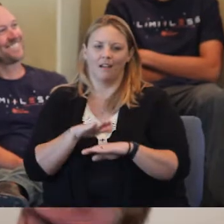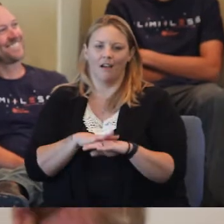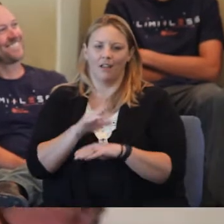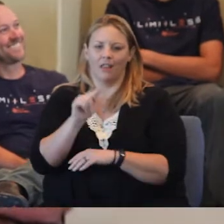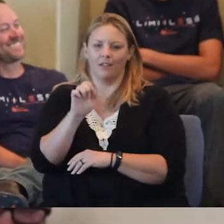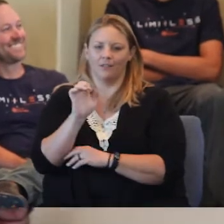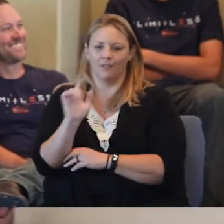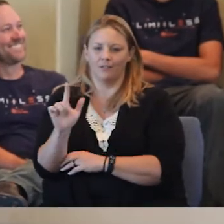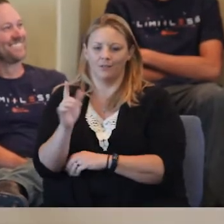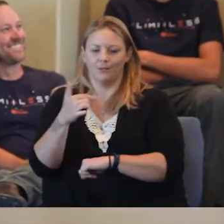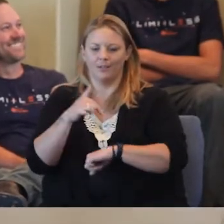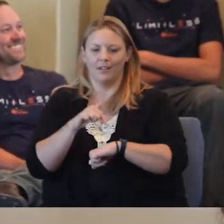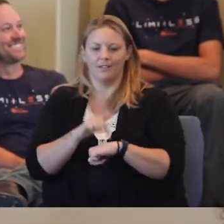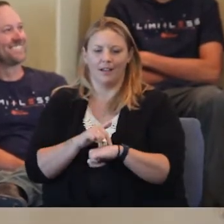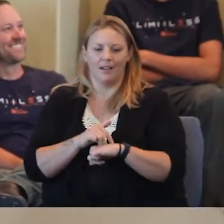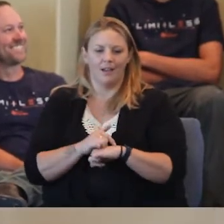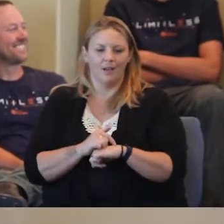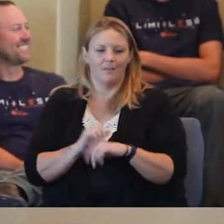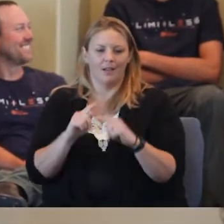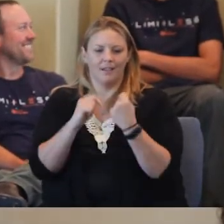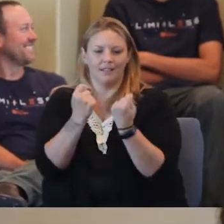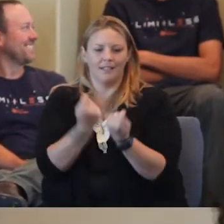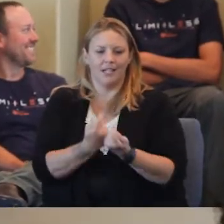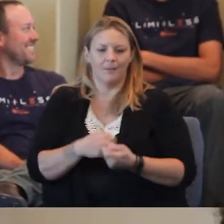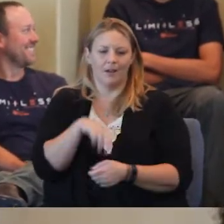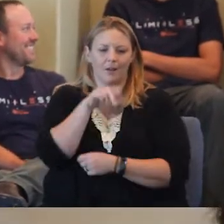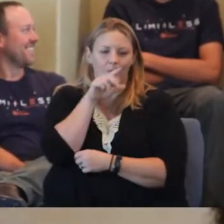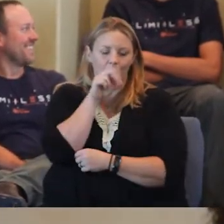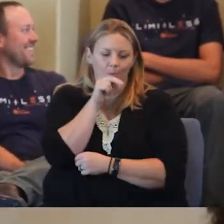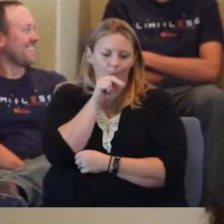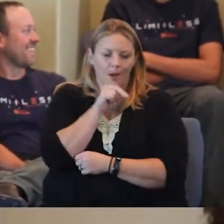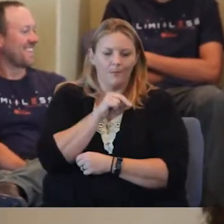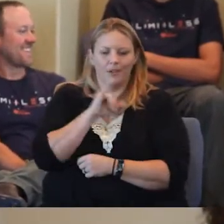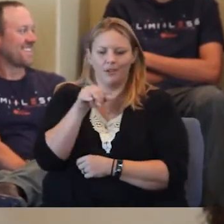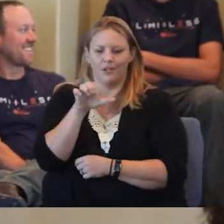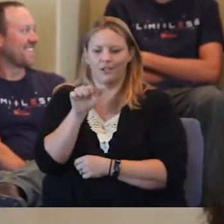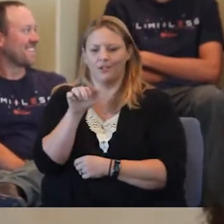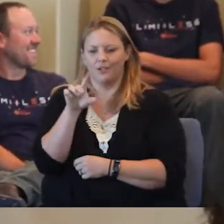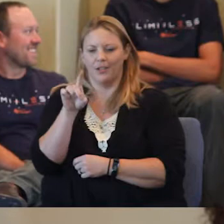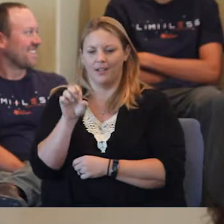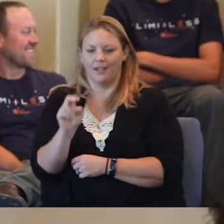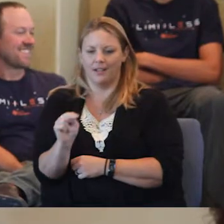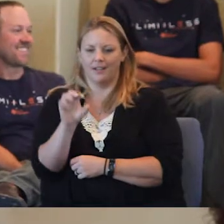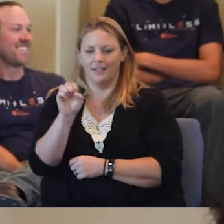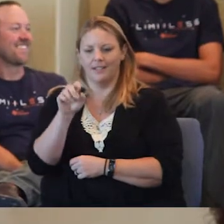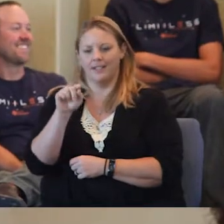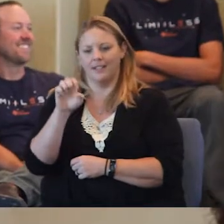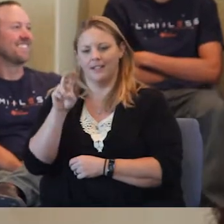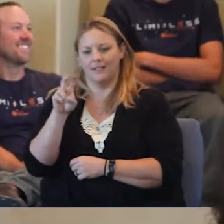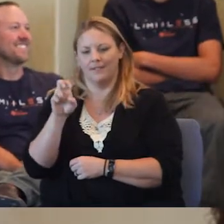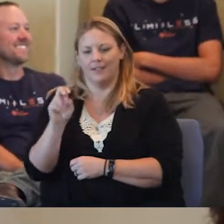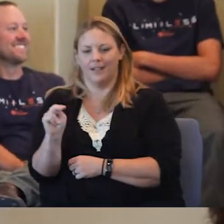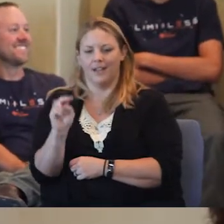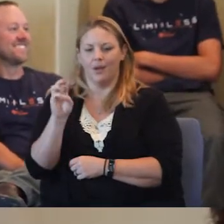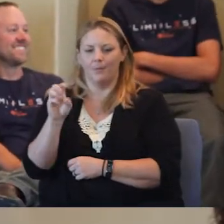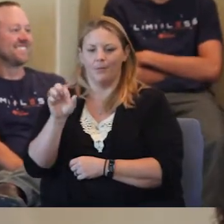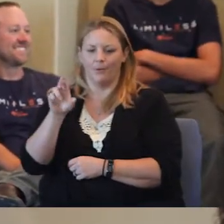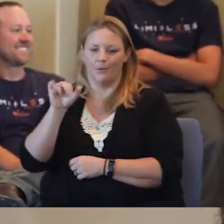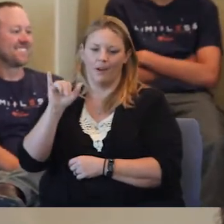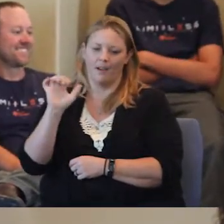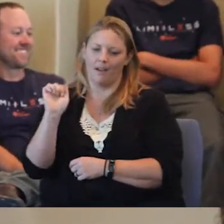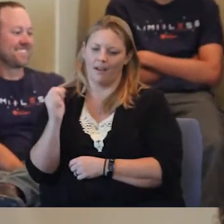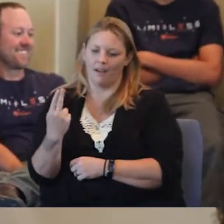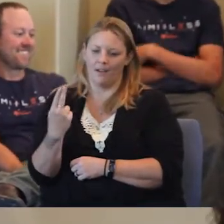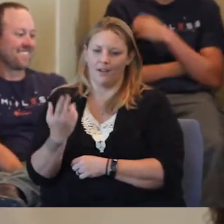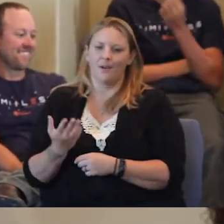I was on the Tool Timer crew, and I had Robin, Jaden, Steven, and Mariah with me on my crew. And